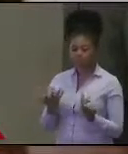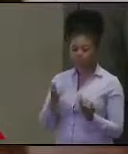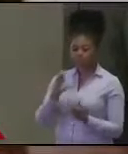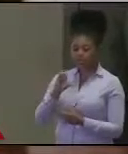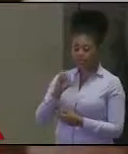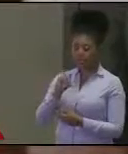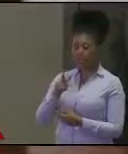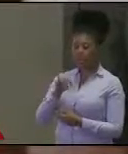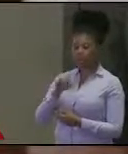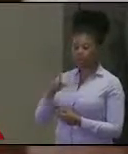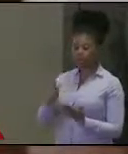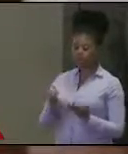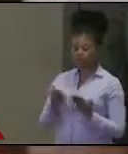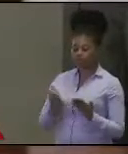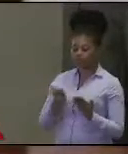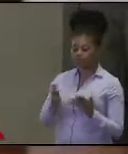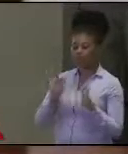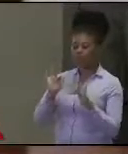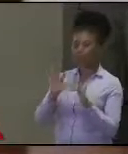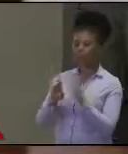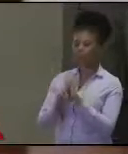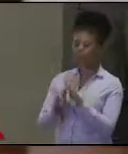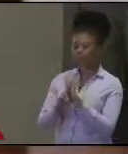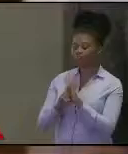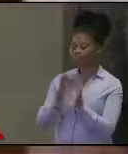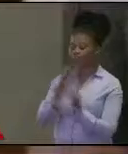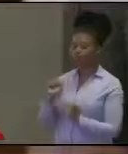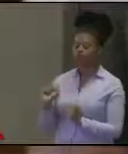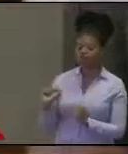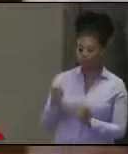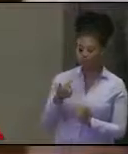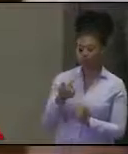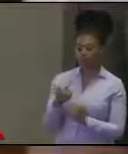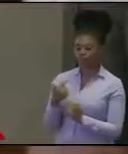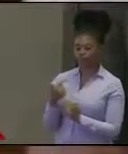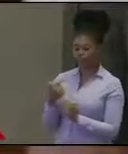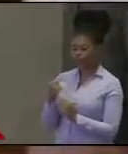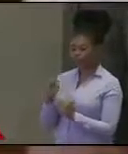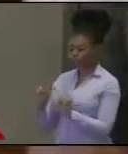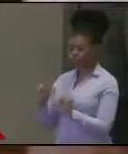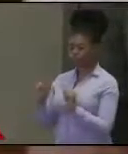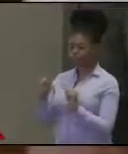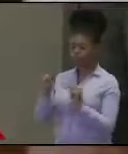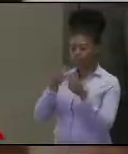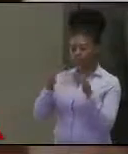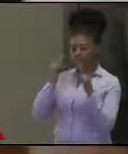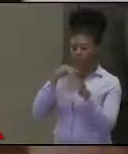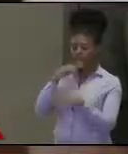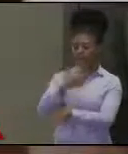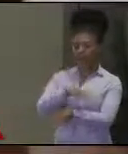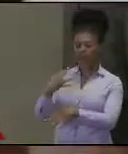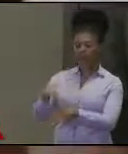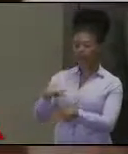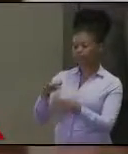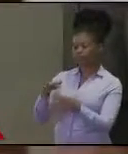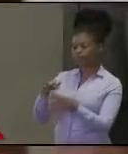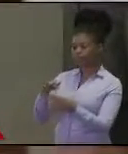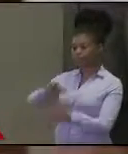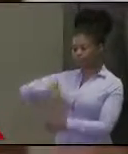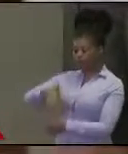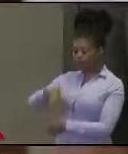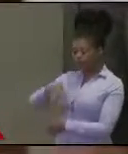servants, public representatives, they were all going to the universities outside the province, spending half of their